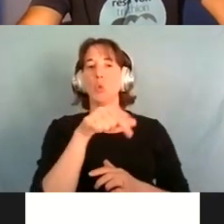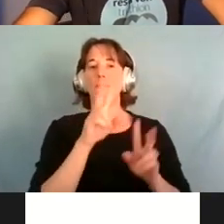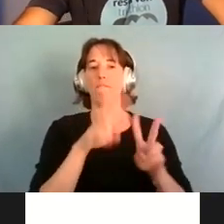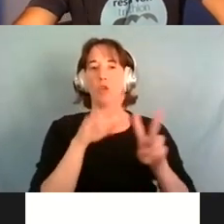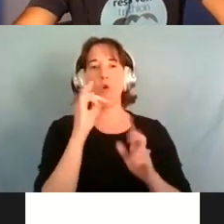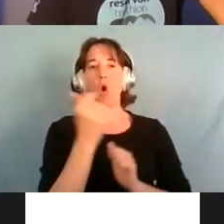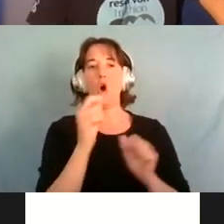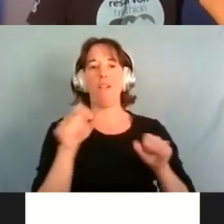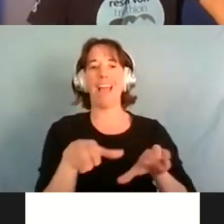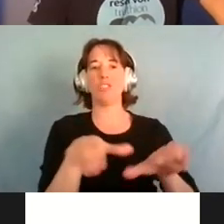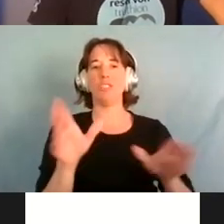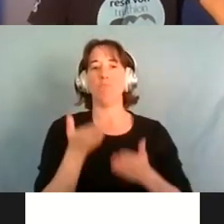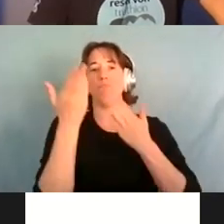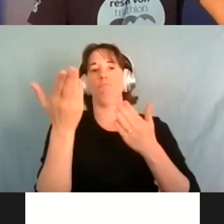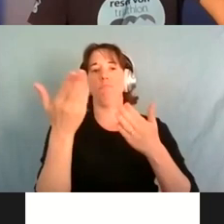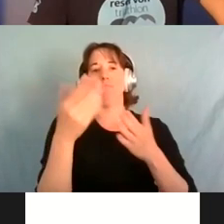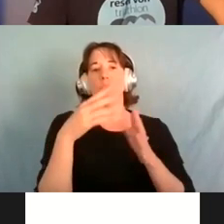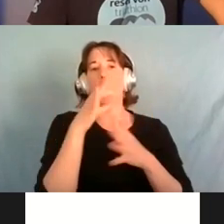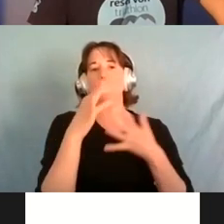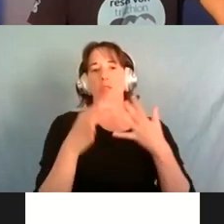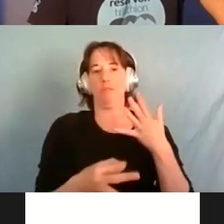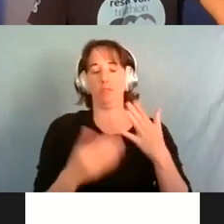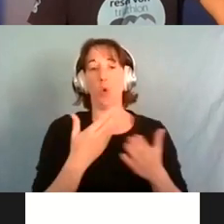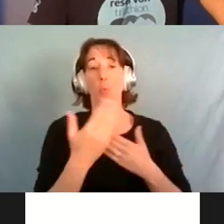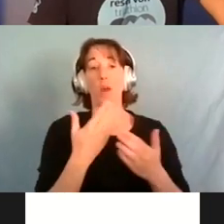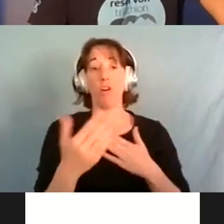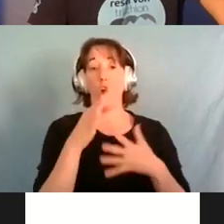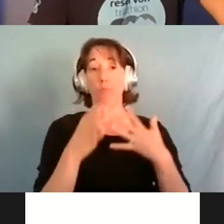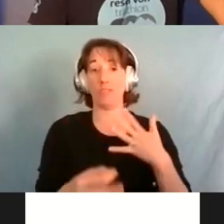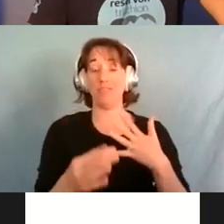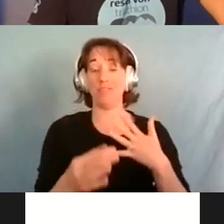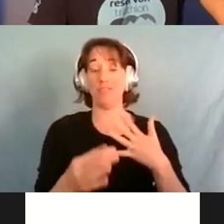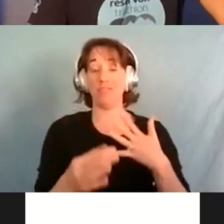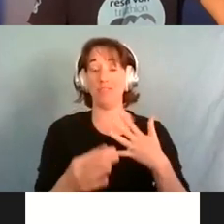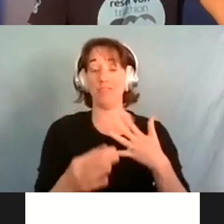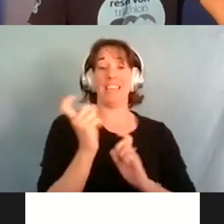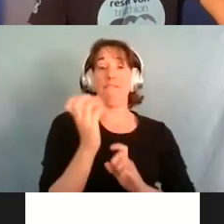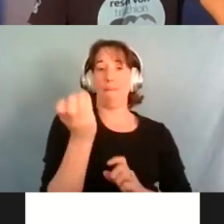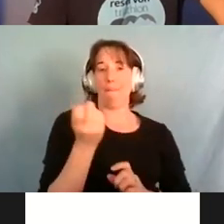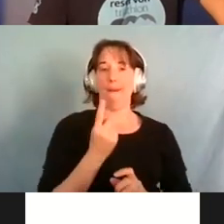So whatever action returns the maximum value, it'll just take that one. So it's kind of like a greedy approach.